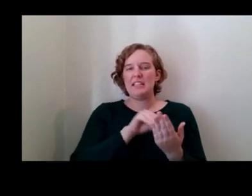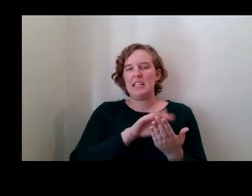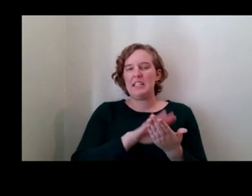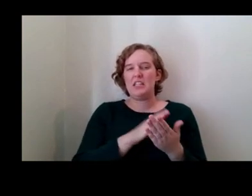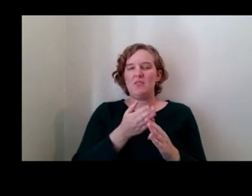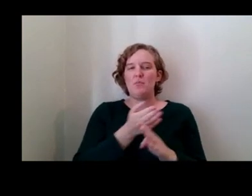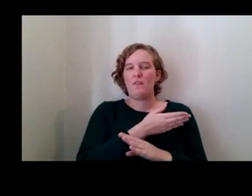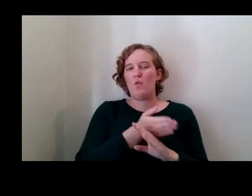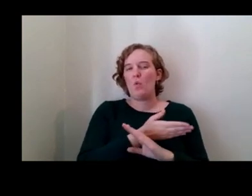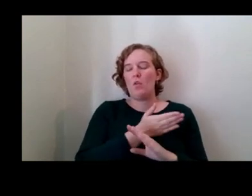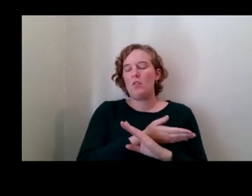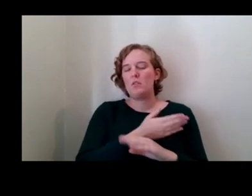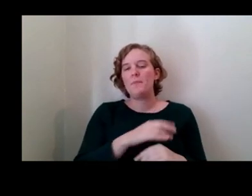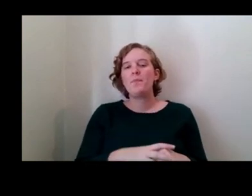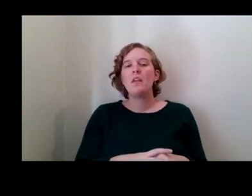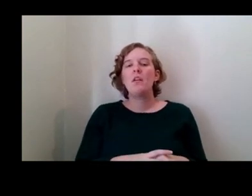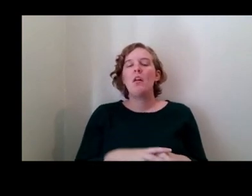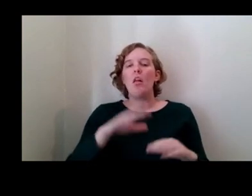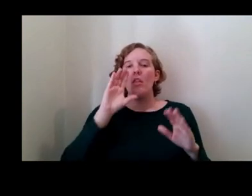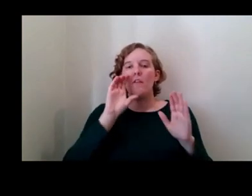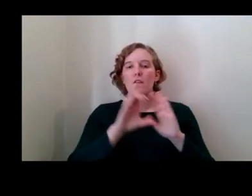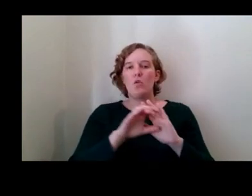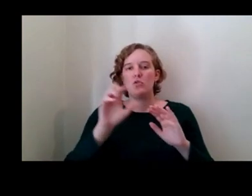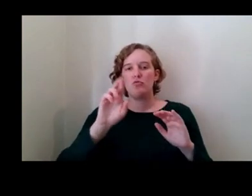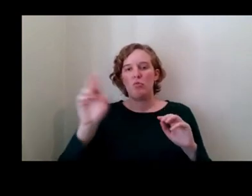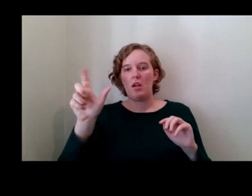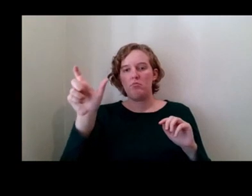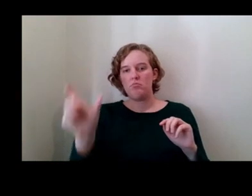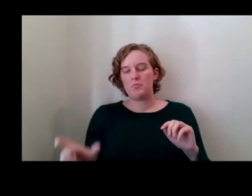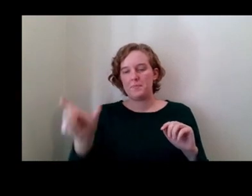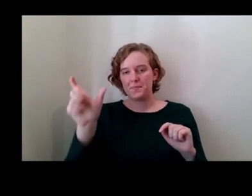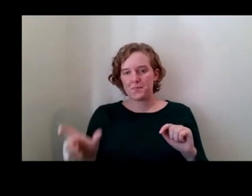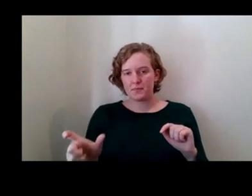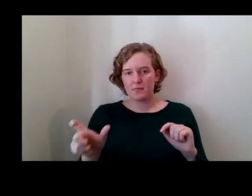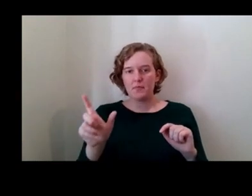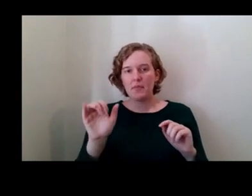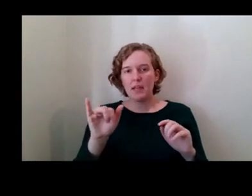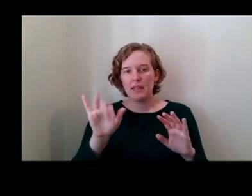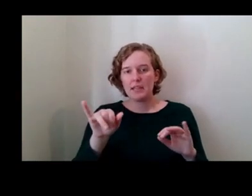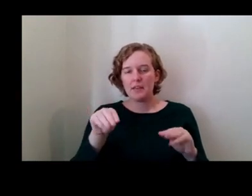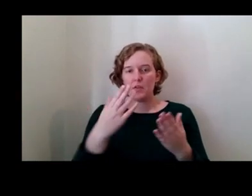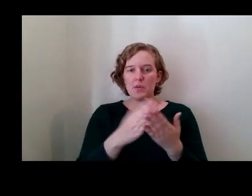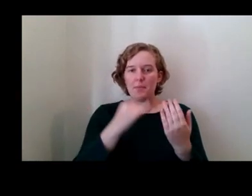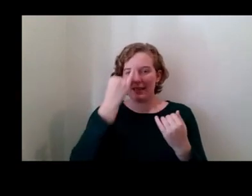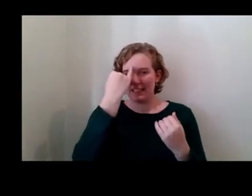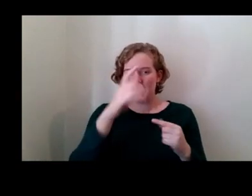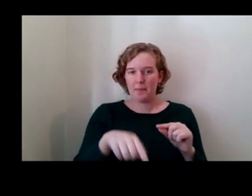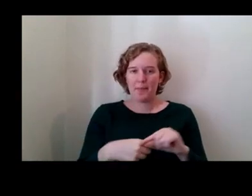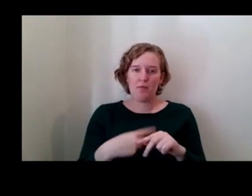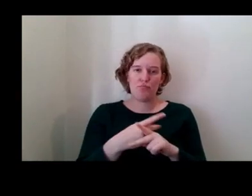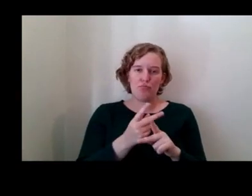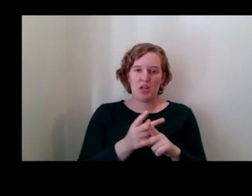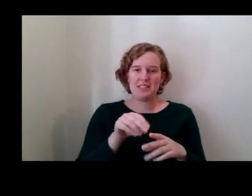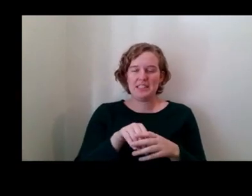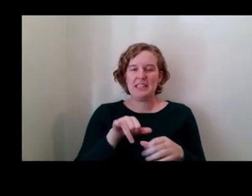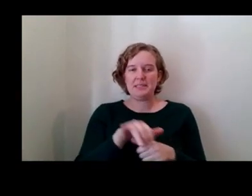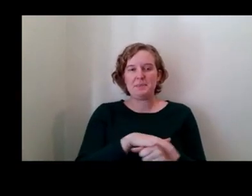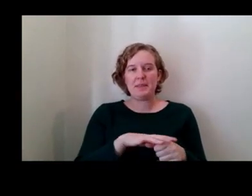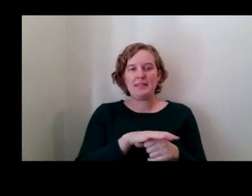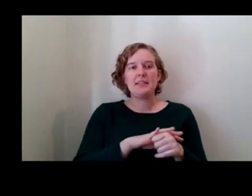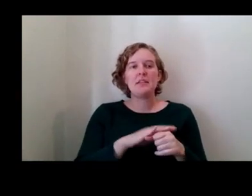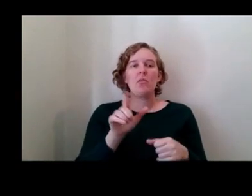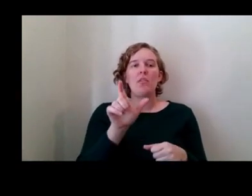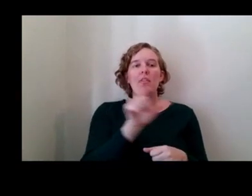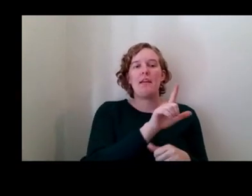slide. And the photos on the right give you some idea of the products in this space. In the left, we've